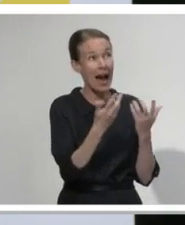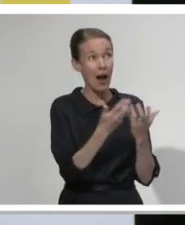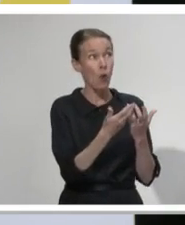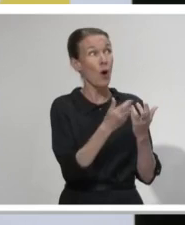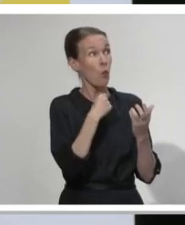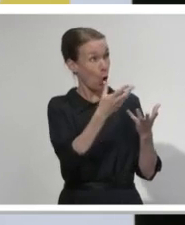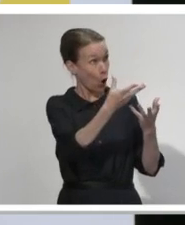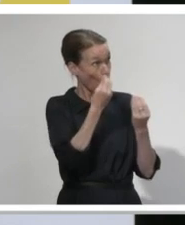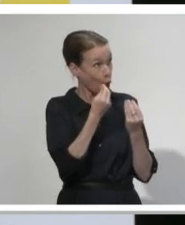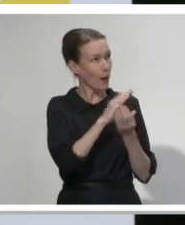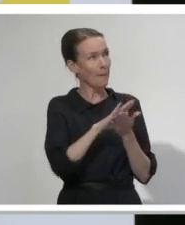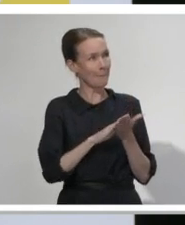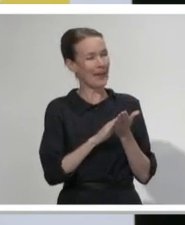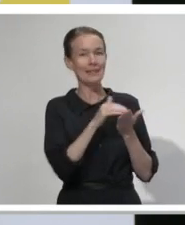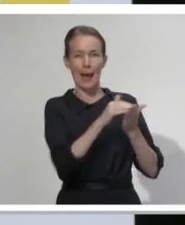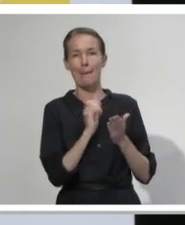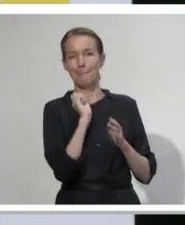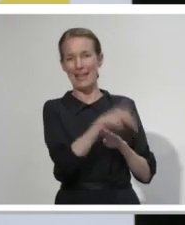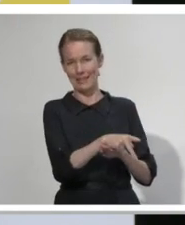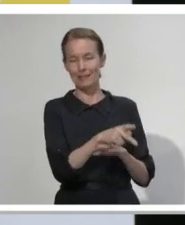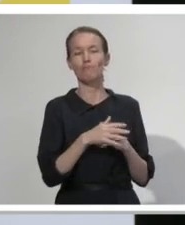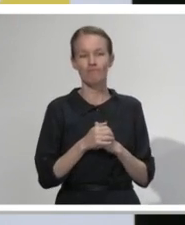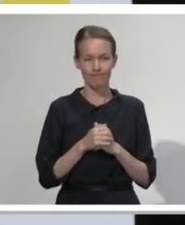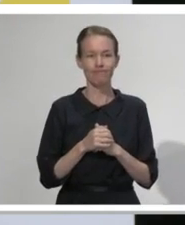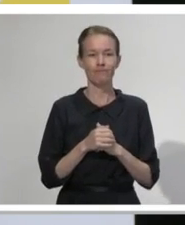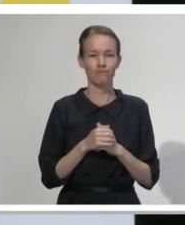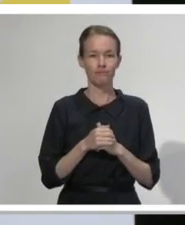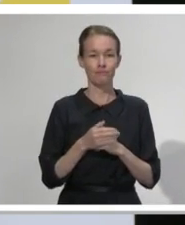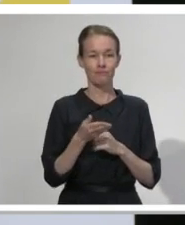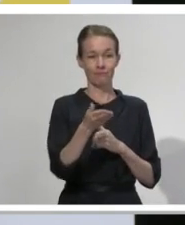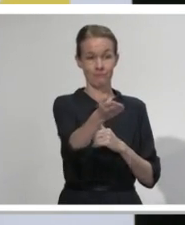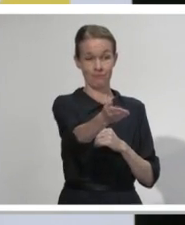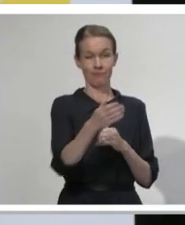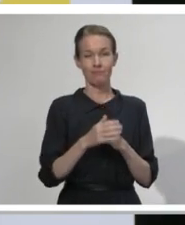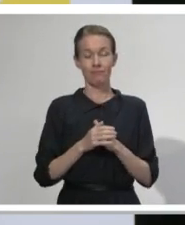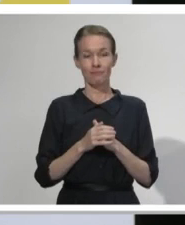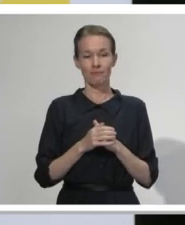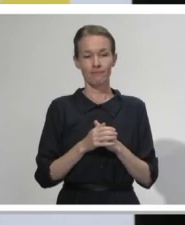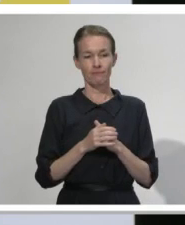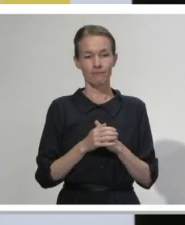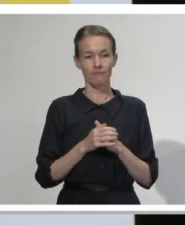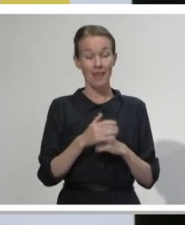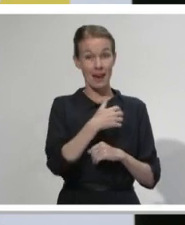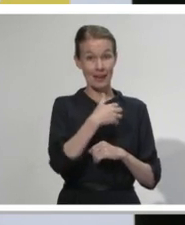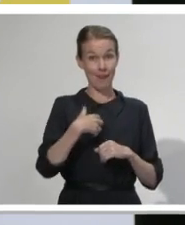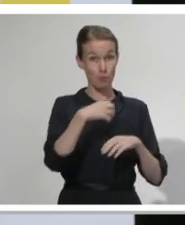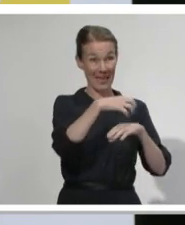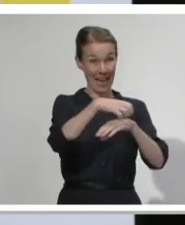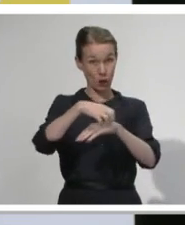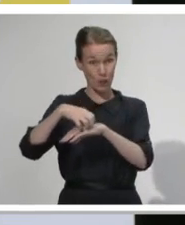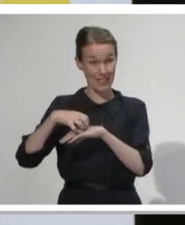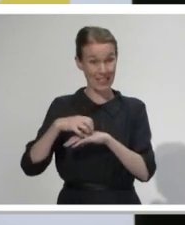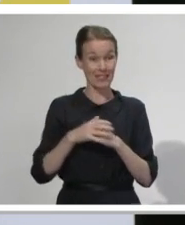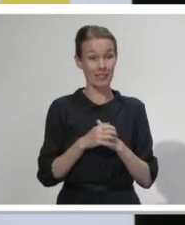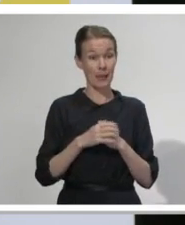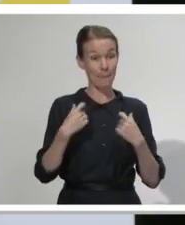in front of you, thanks. After the US has withdrawn funding? Thanks, Colette. Do government agencies, ministries, health authorities, etc., have the freedom to